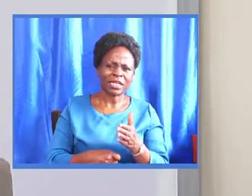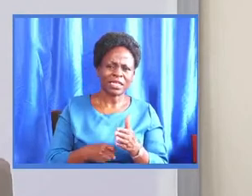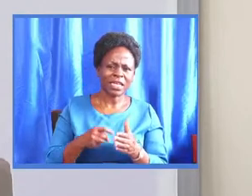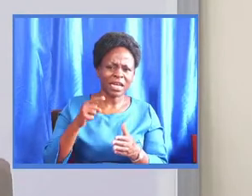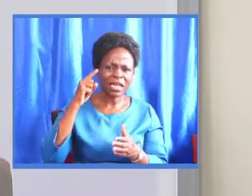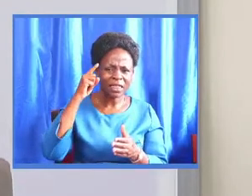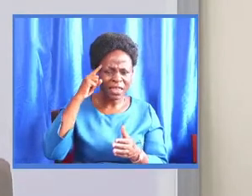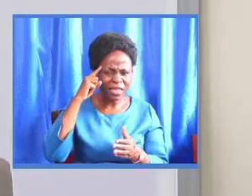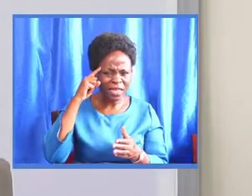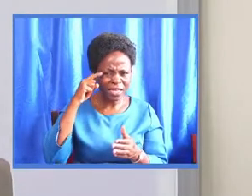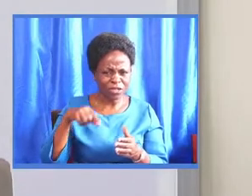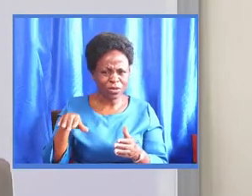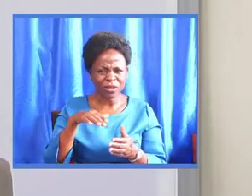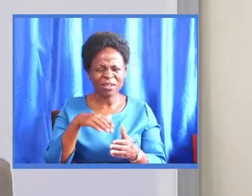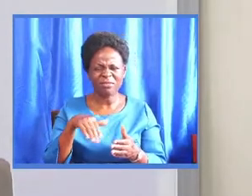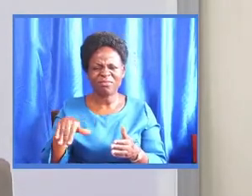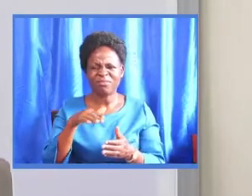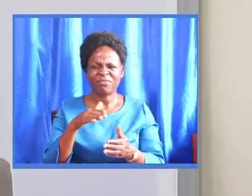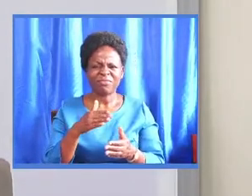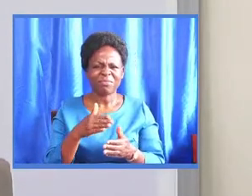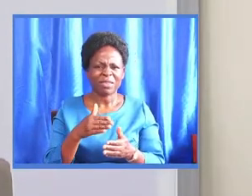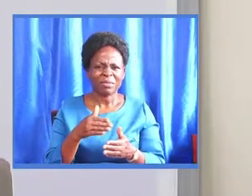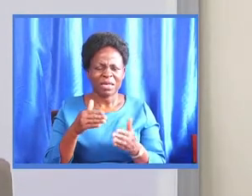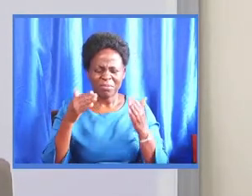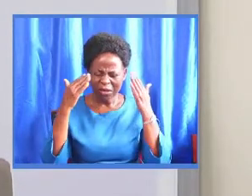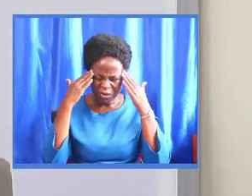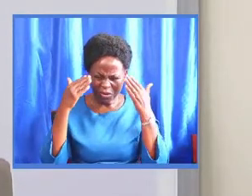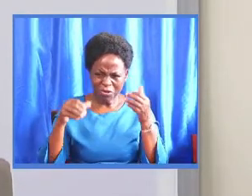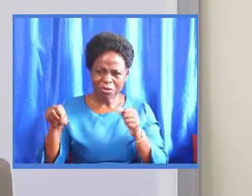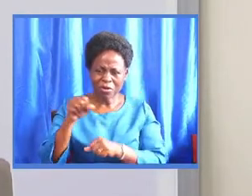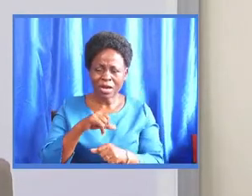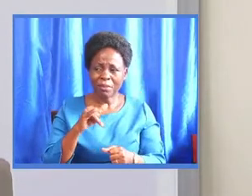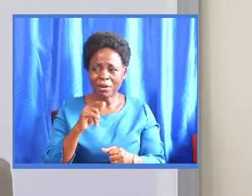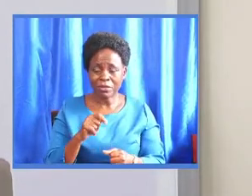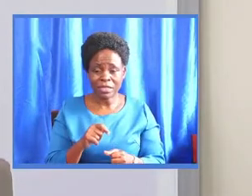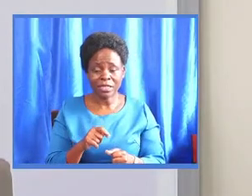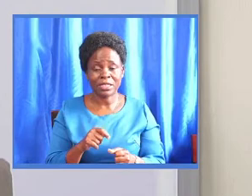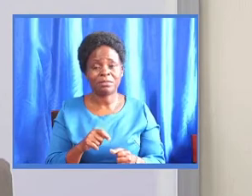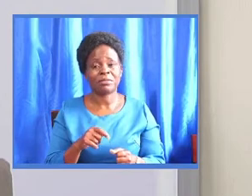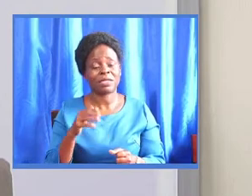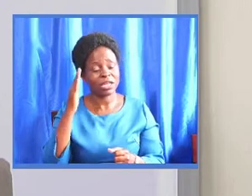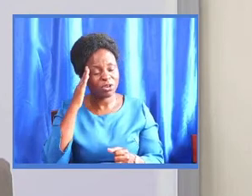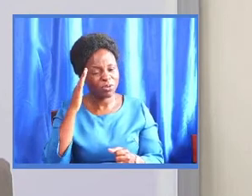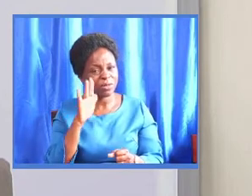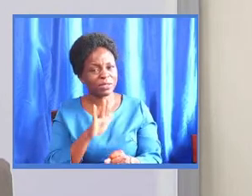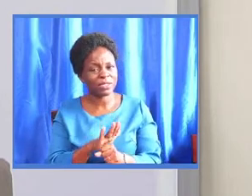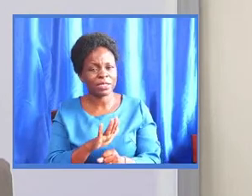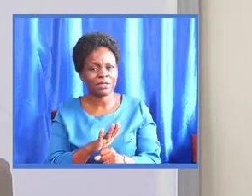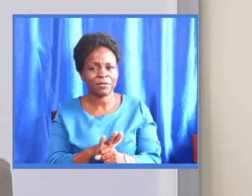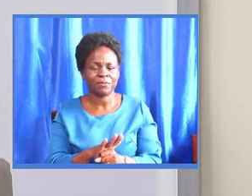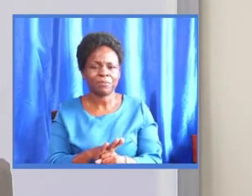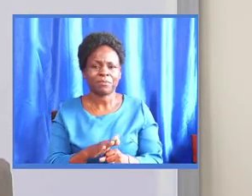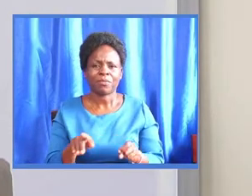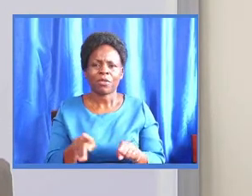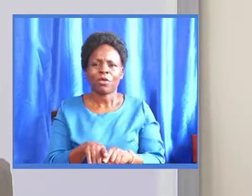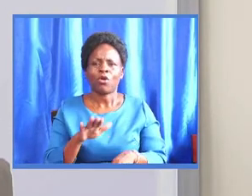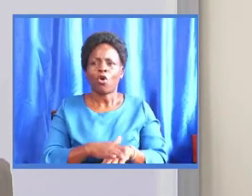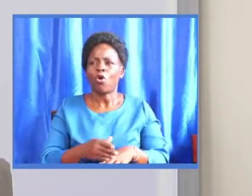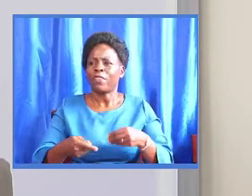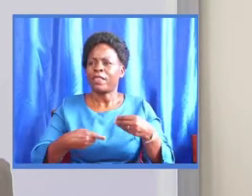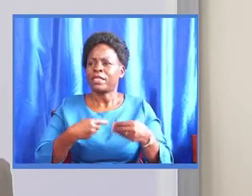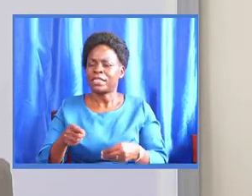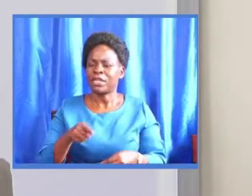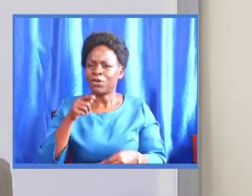think in the sector we have either, maybe we do not know about it, but I noticed that there's a lot of gap in there. On the sale of